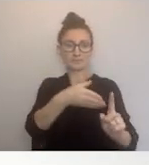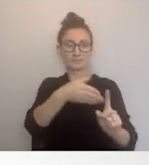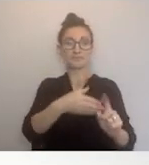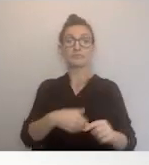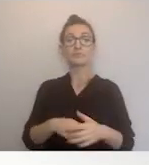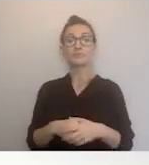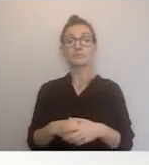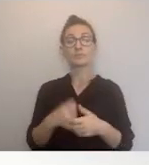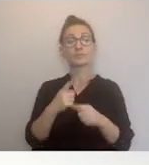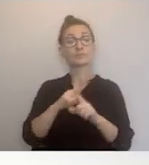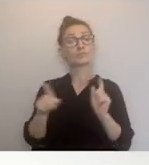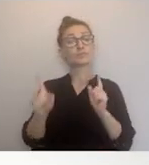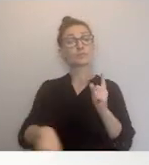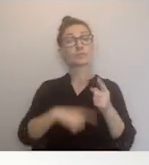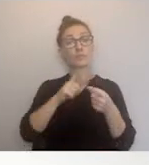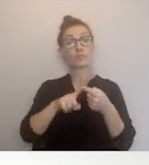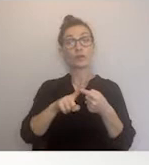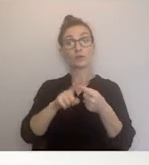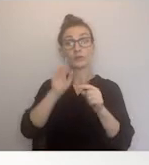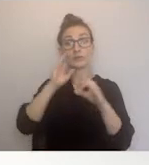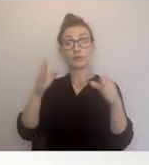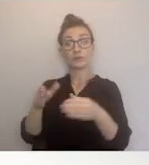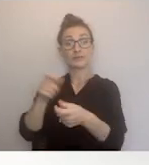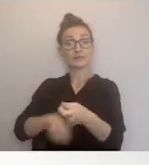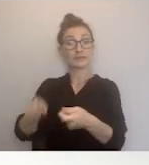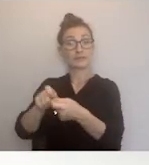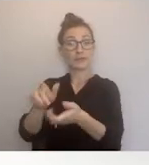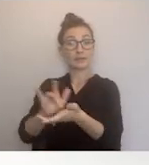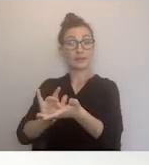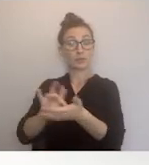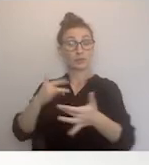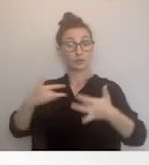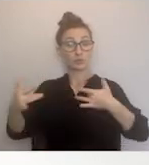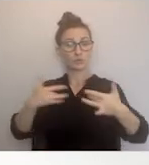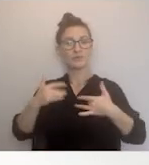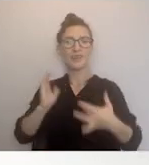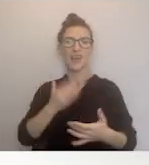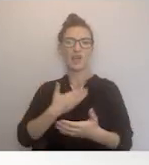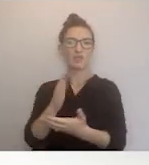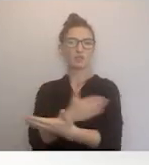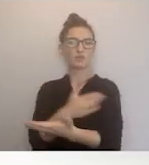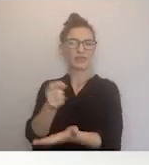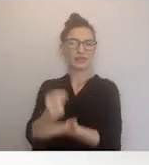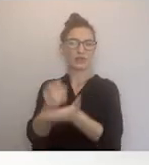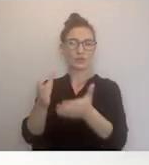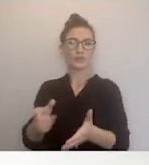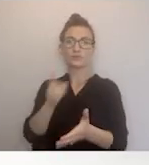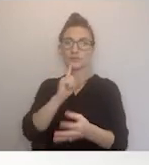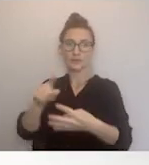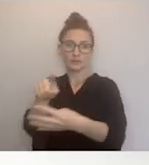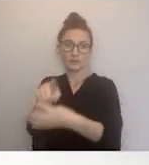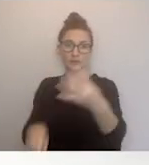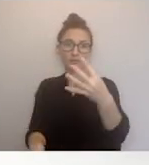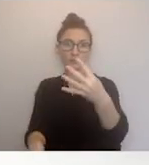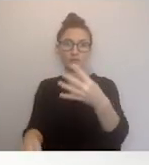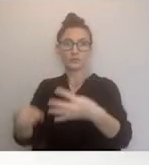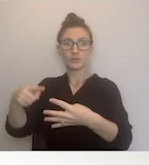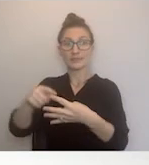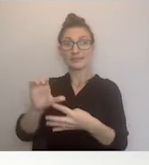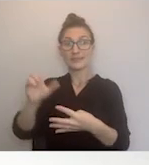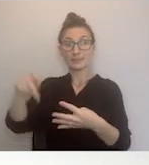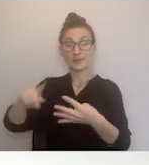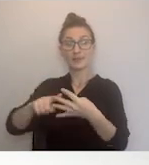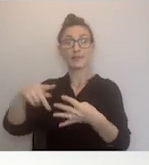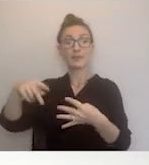work that we do in arts and wellness. But when it comes to more specific medical concerns, our music therapists go farther. So that's our cerebral